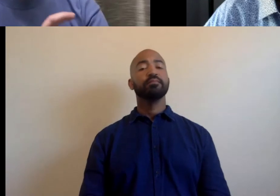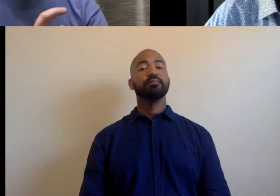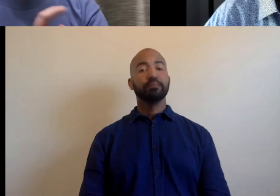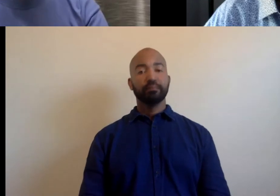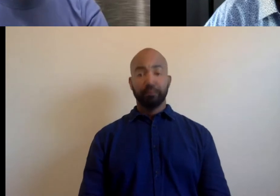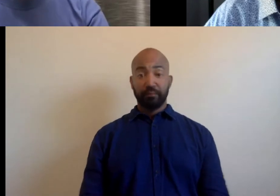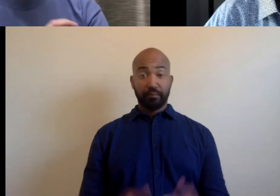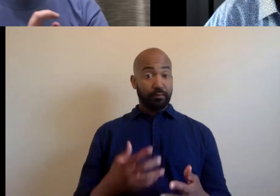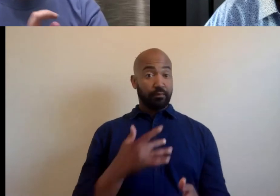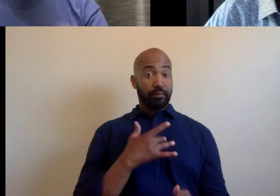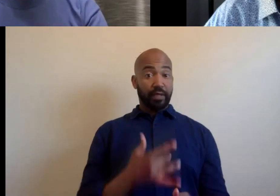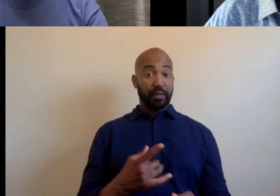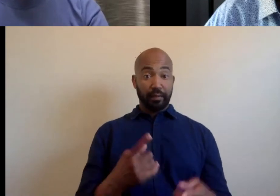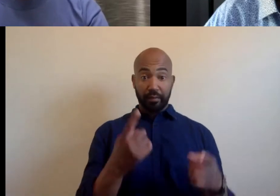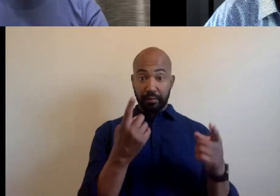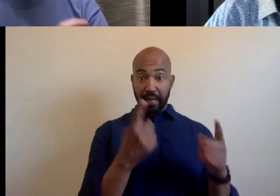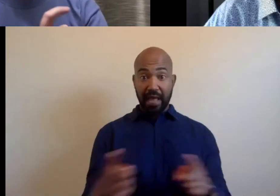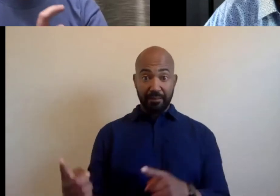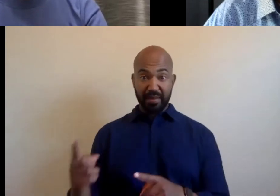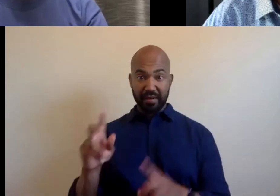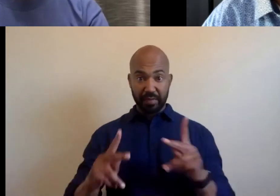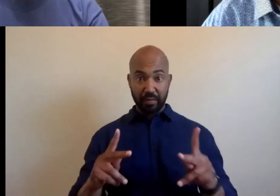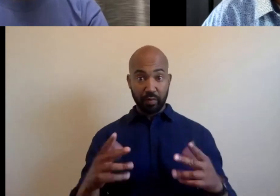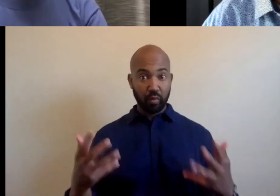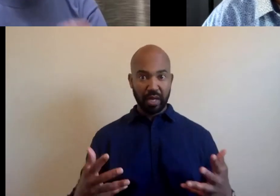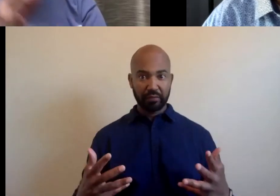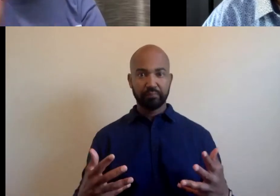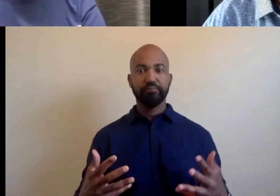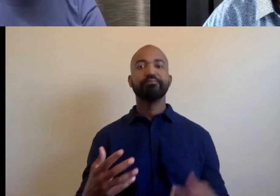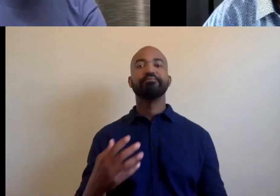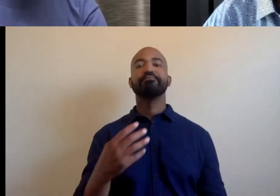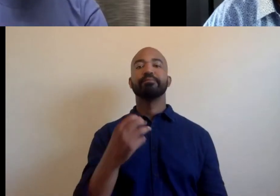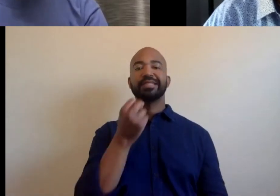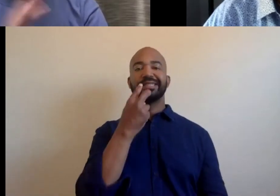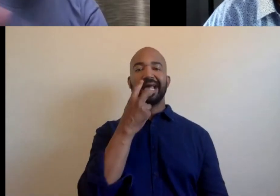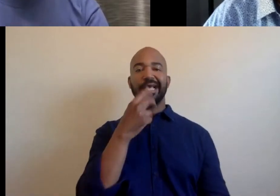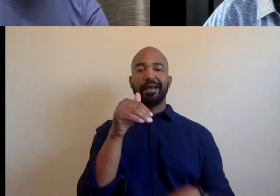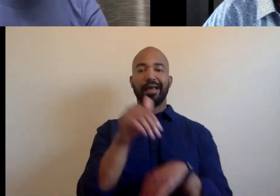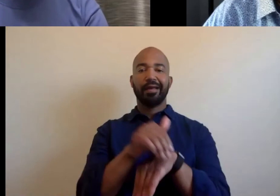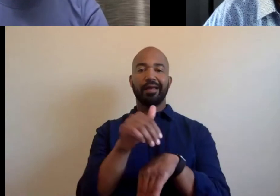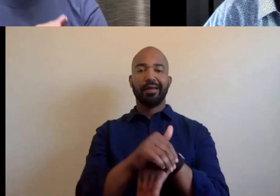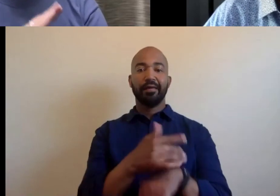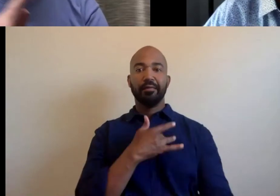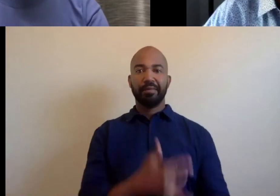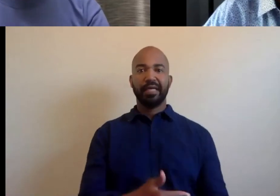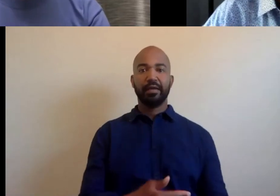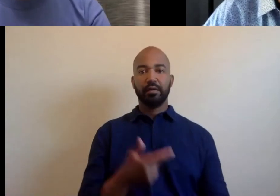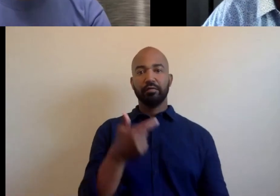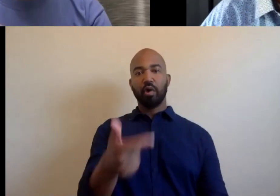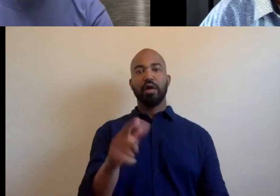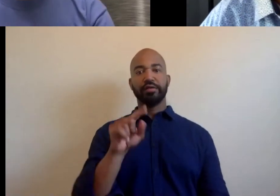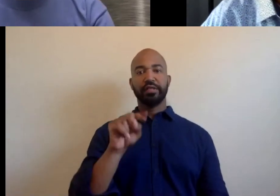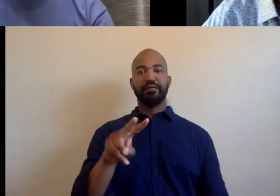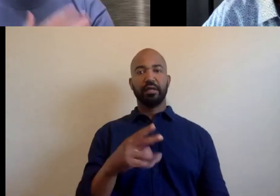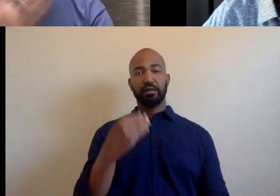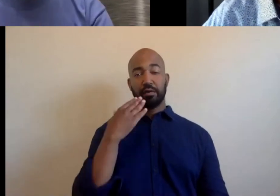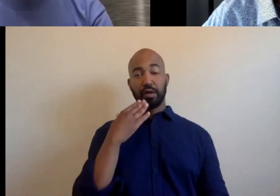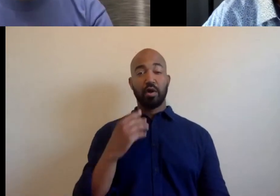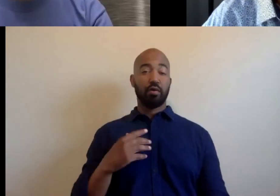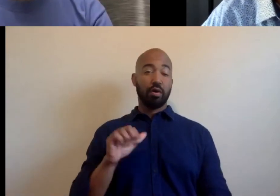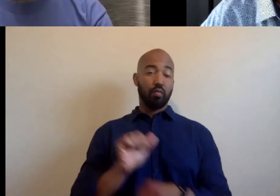is evening snacking. So especially in front of the telly, we're exhausted, we've had a long day, we want to